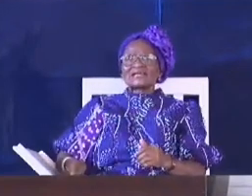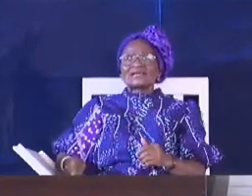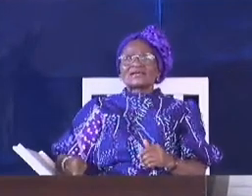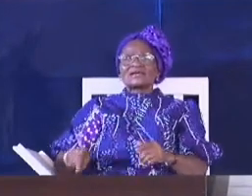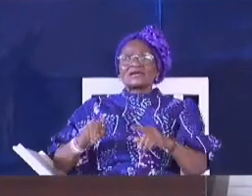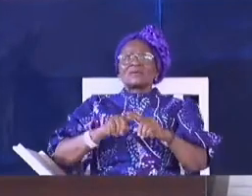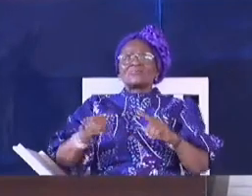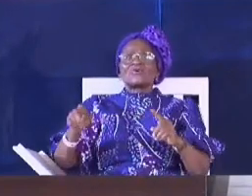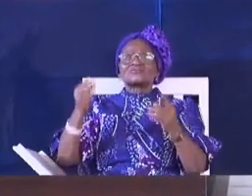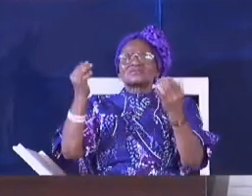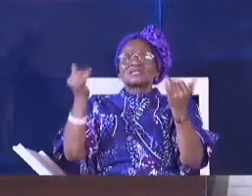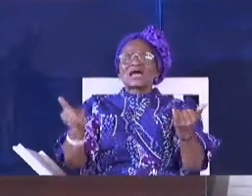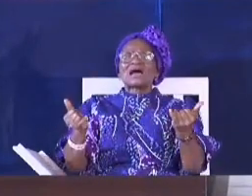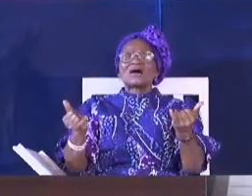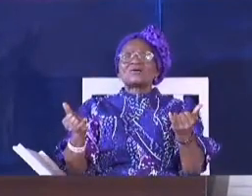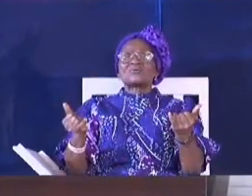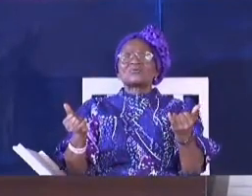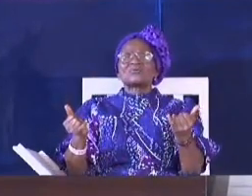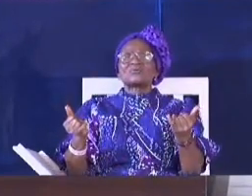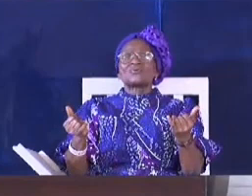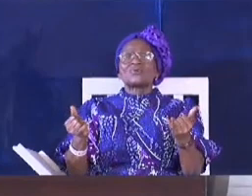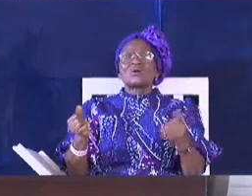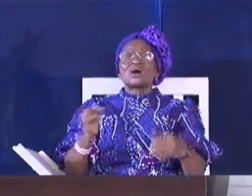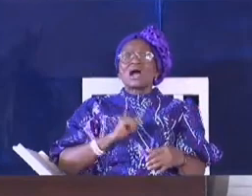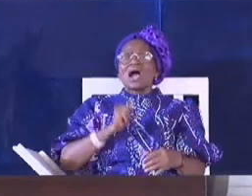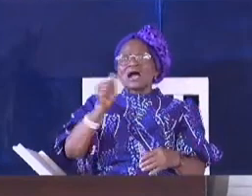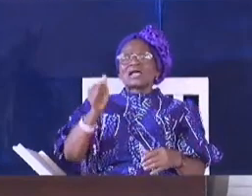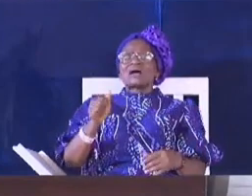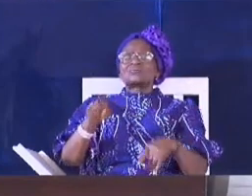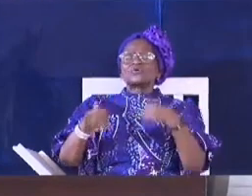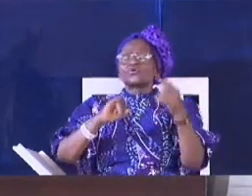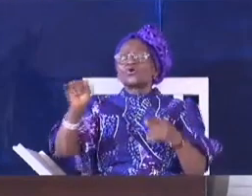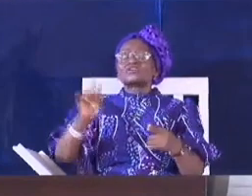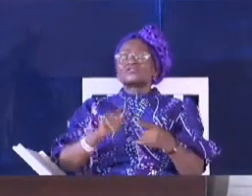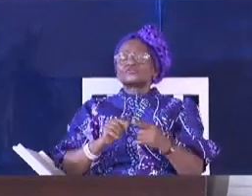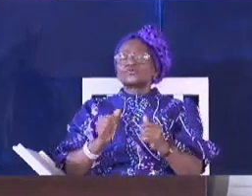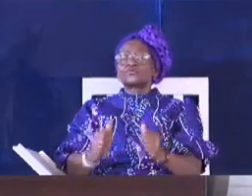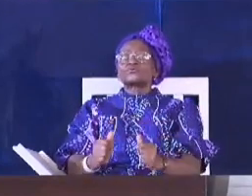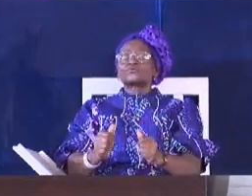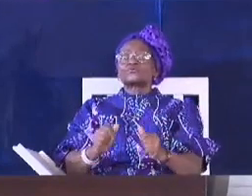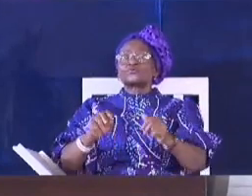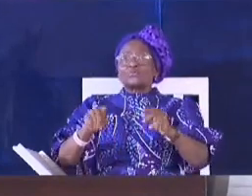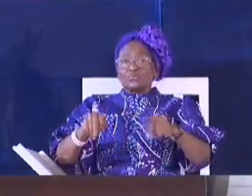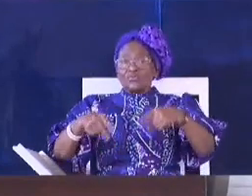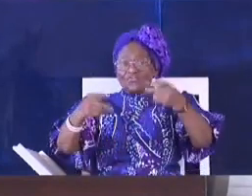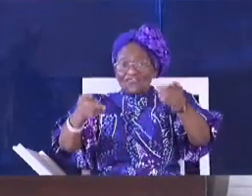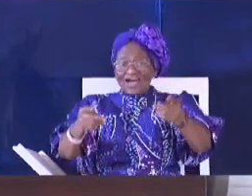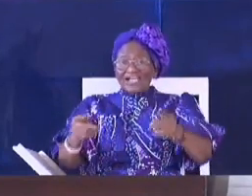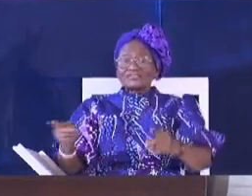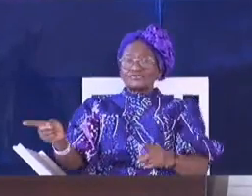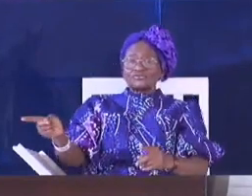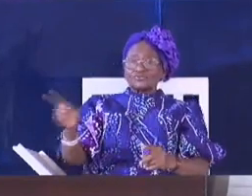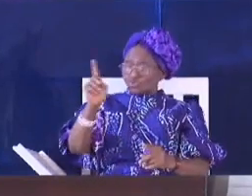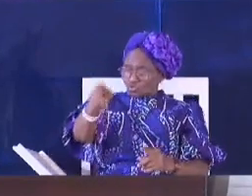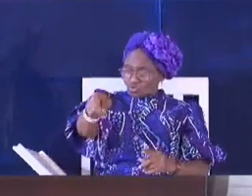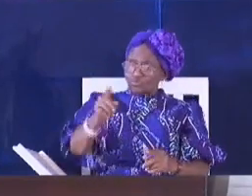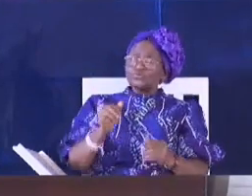But now, I'm going to supply you with two kings